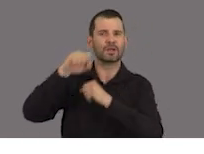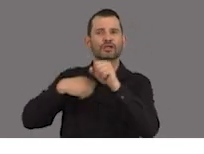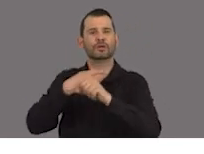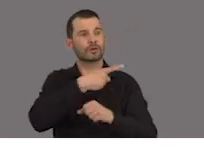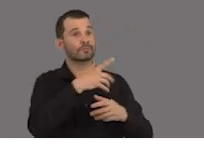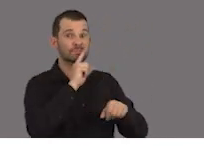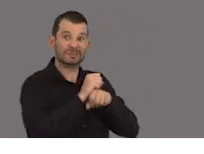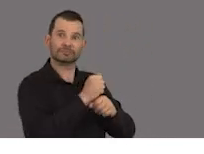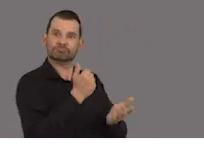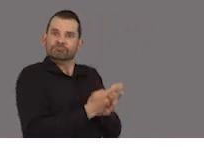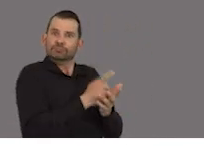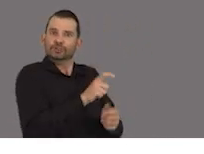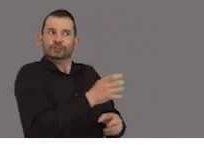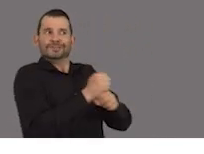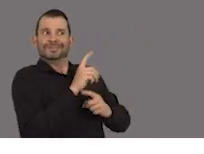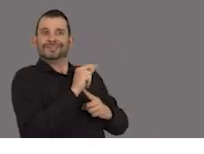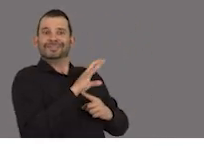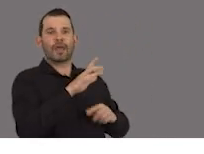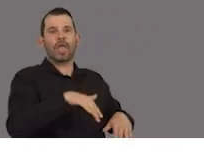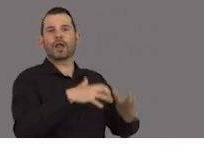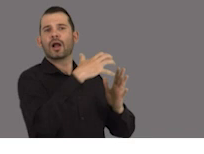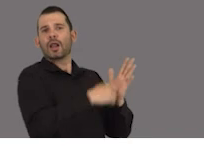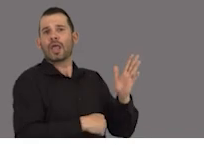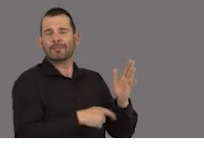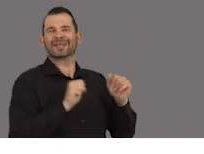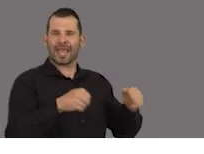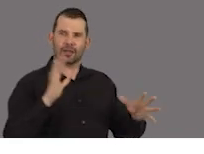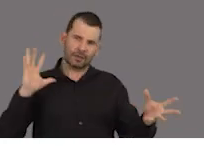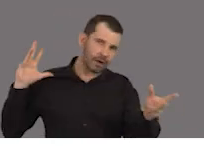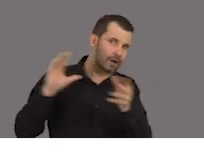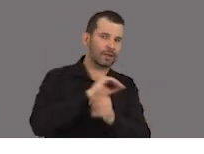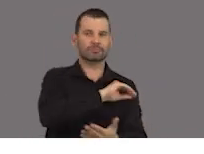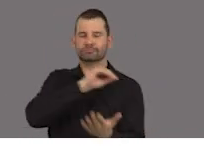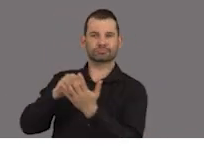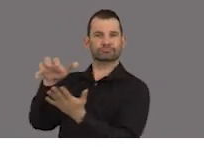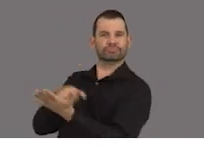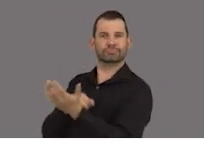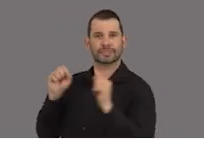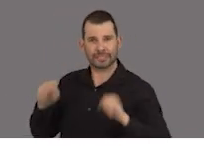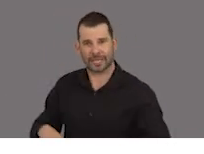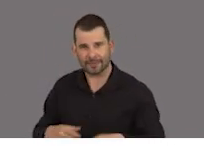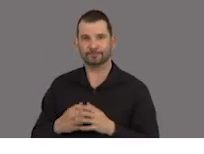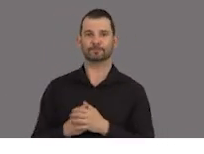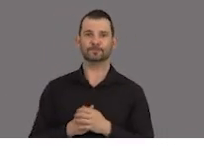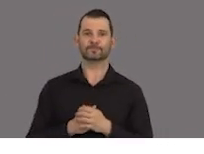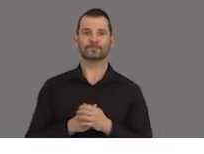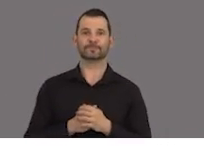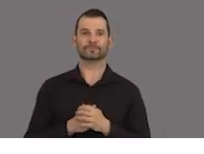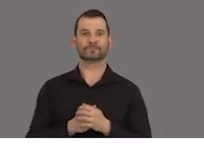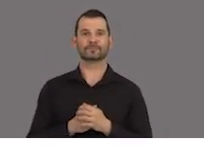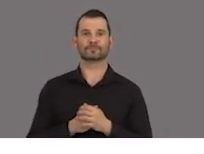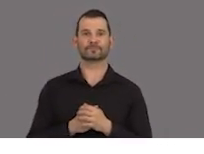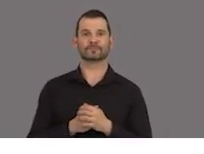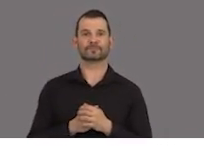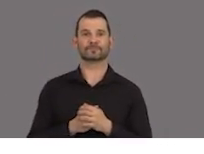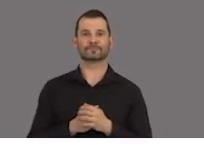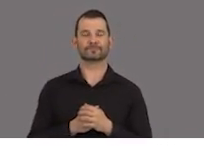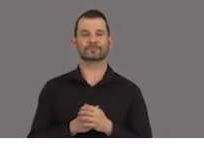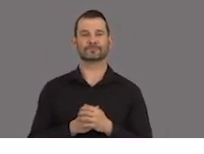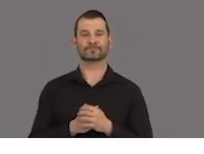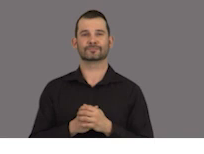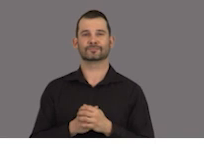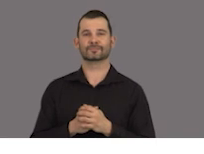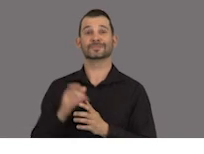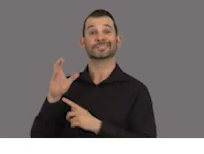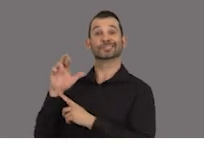that they filed up to 10 years ago. For years, they were eligible for the DTC but did not claim it.